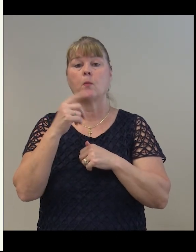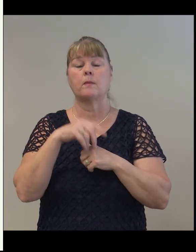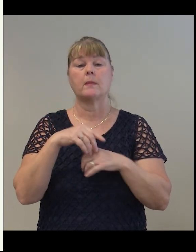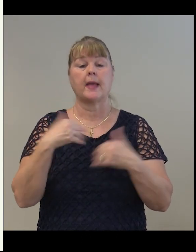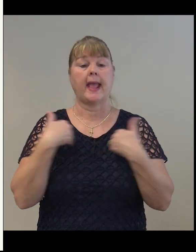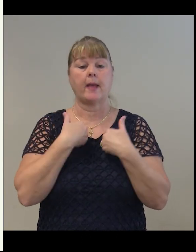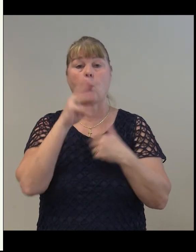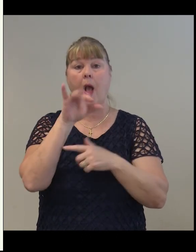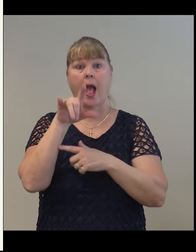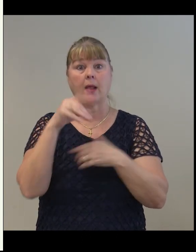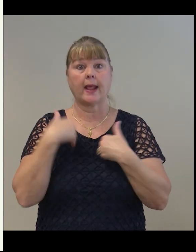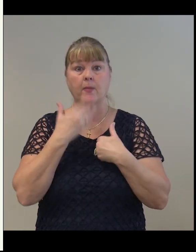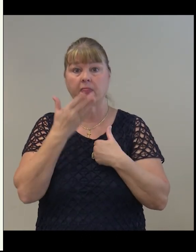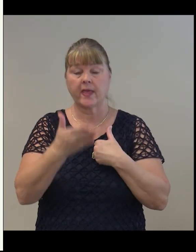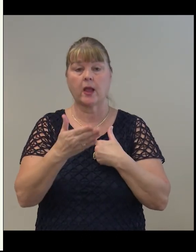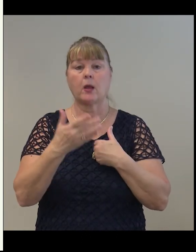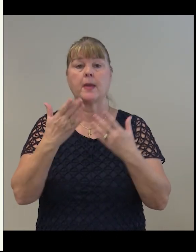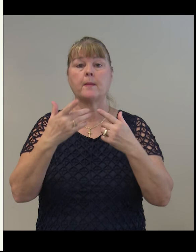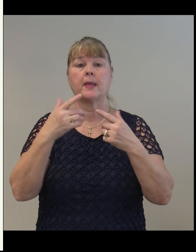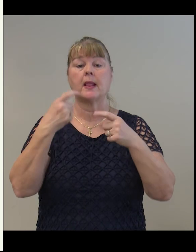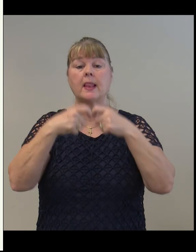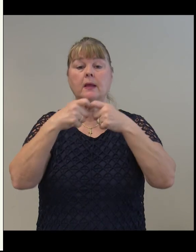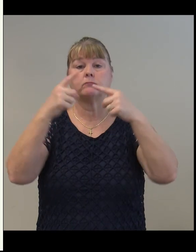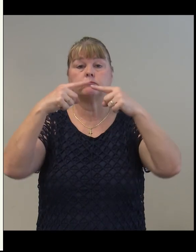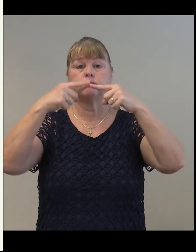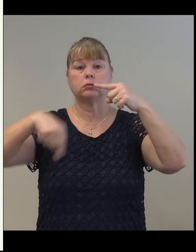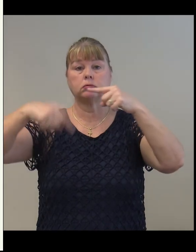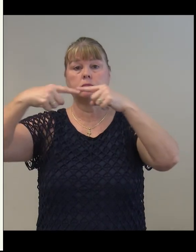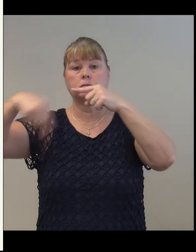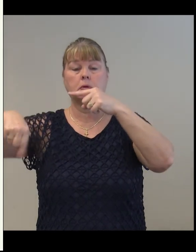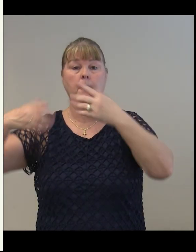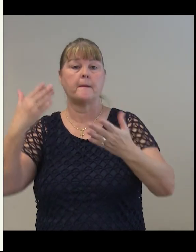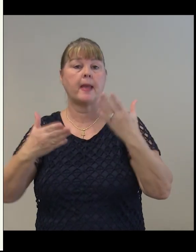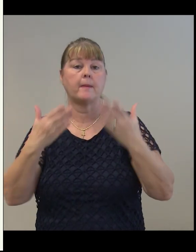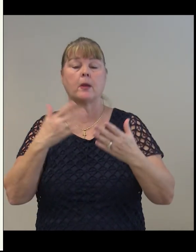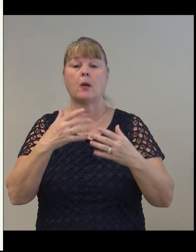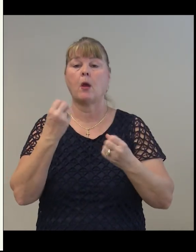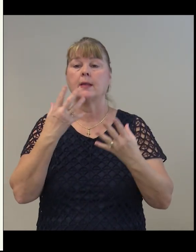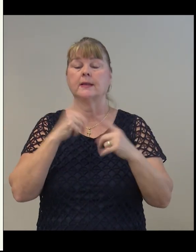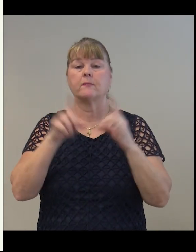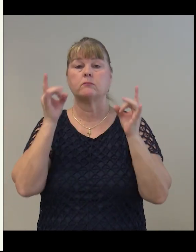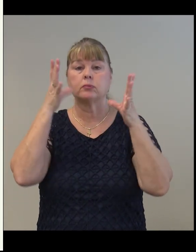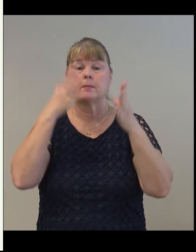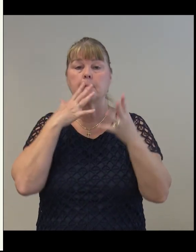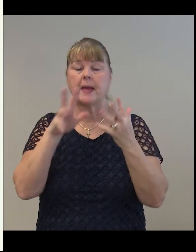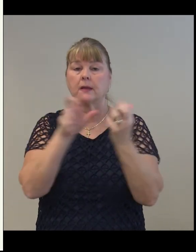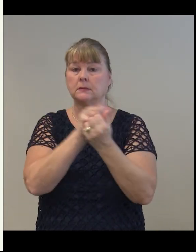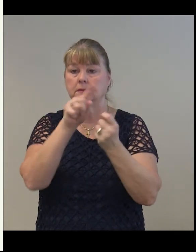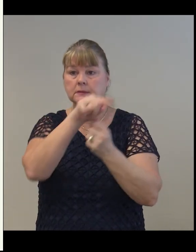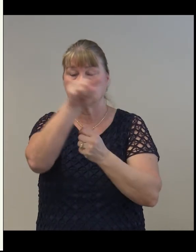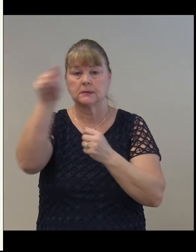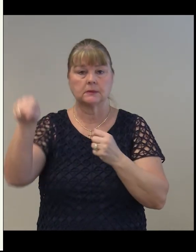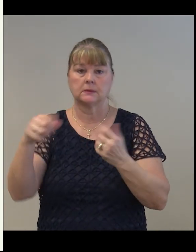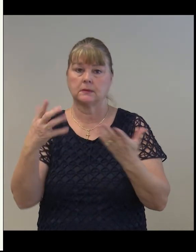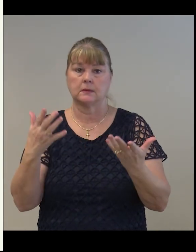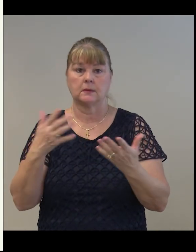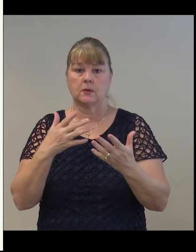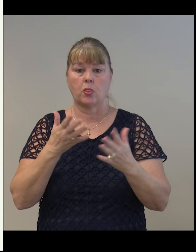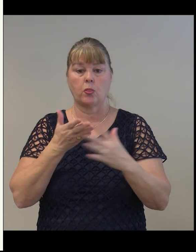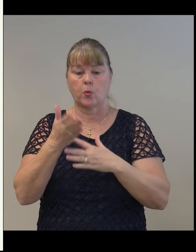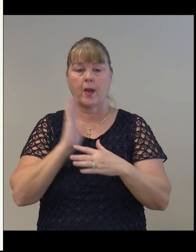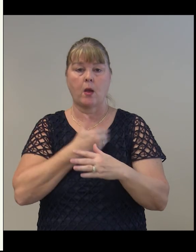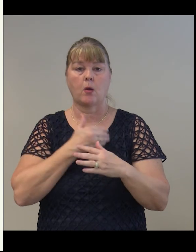misplaced wildlife. There could be downed power lines. There could be all kinds of hazards that are all throughout our entire